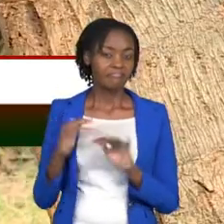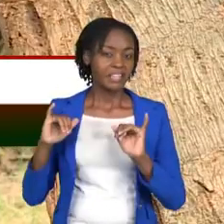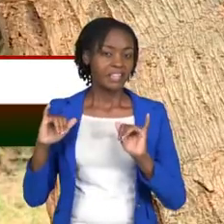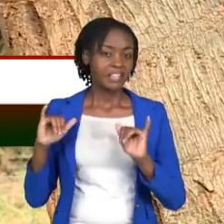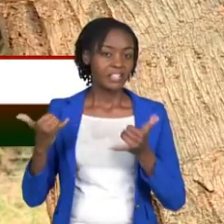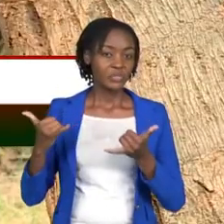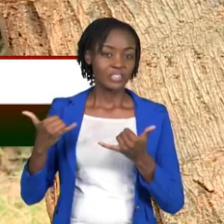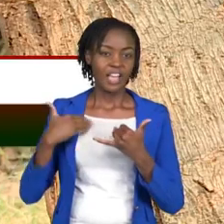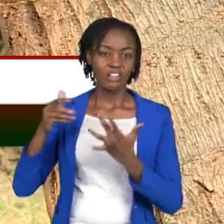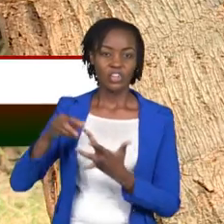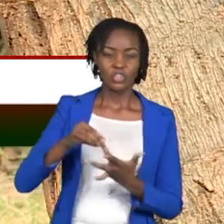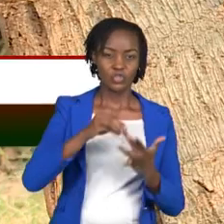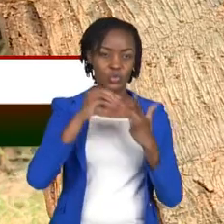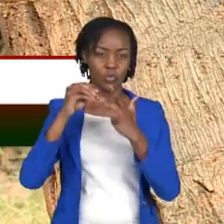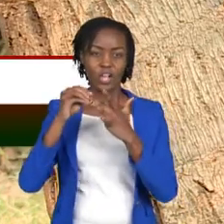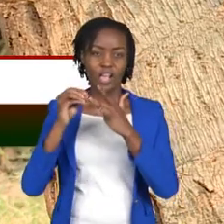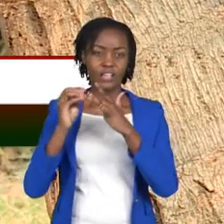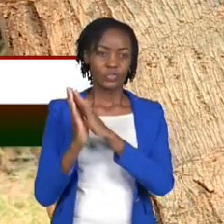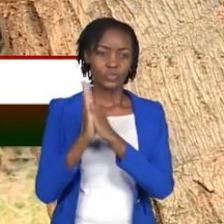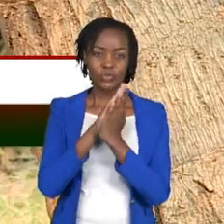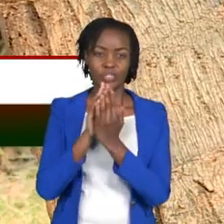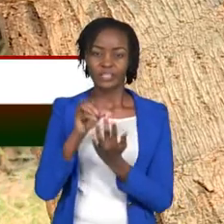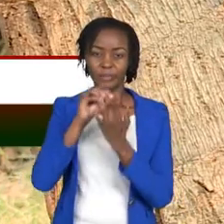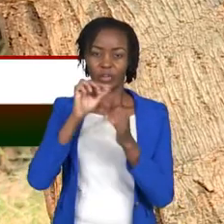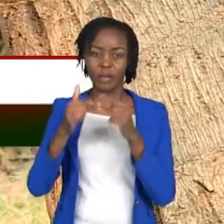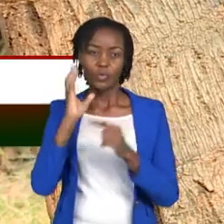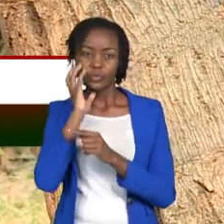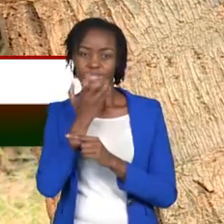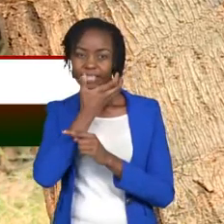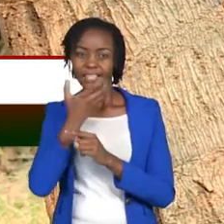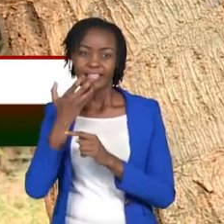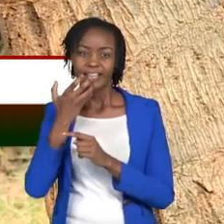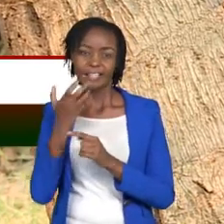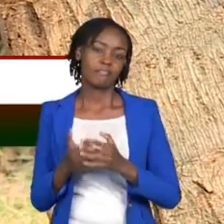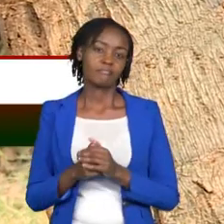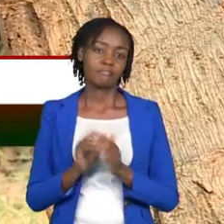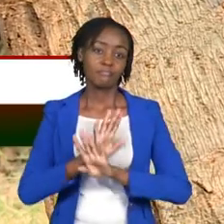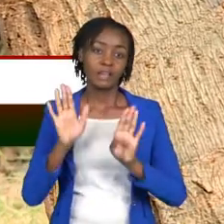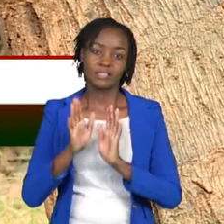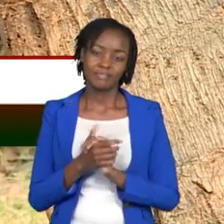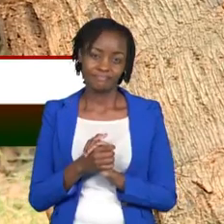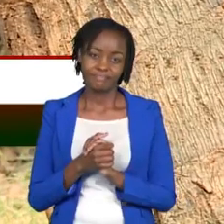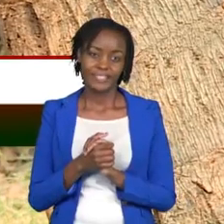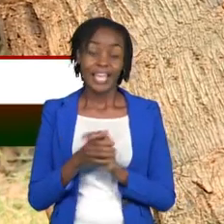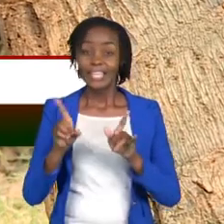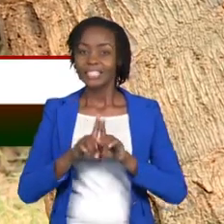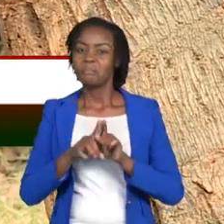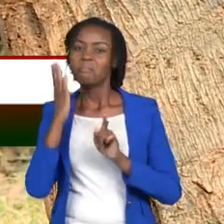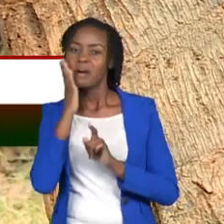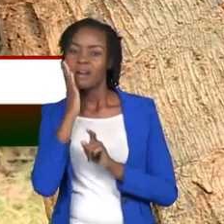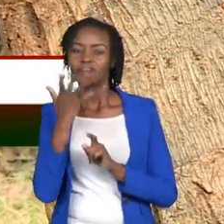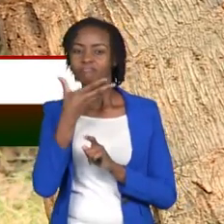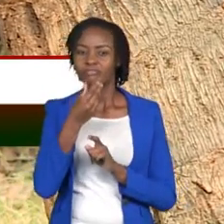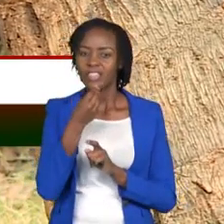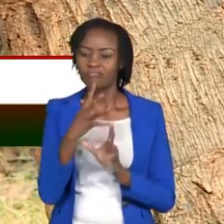news, special features on, what Kenyatta did. Really. We didn't know so much about that. And just mom and dad not going to